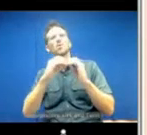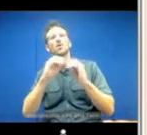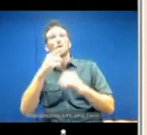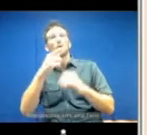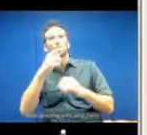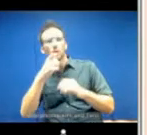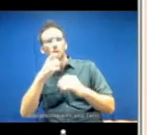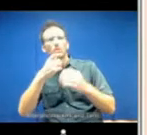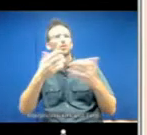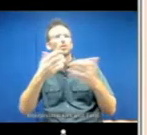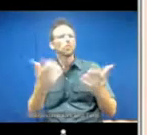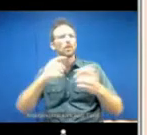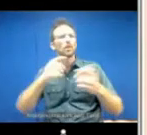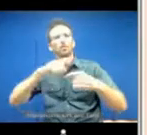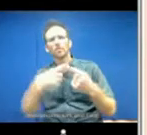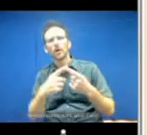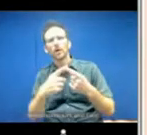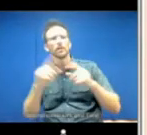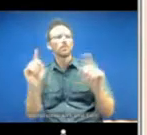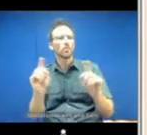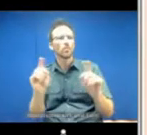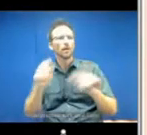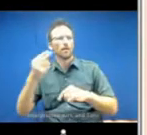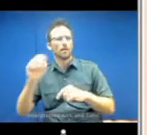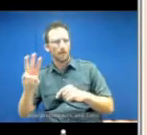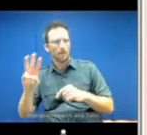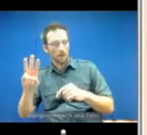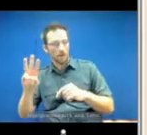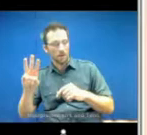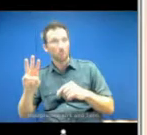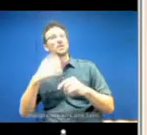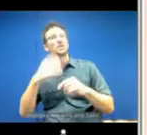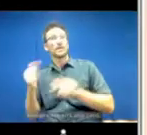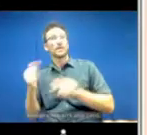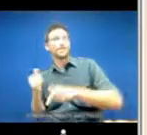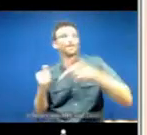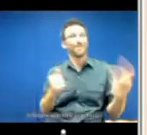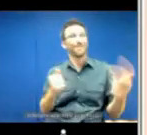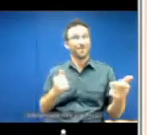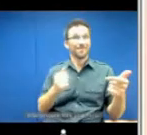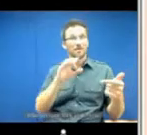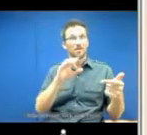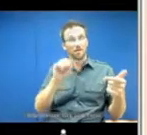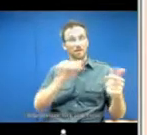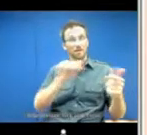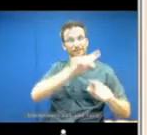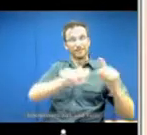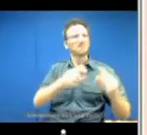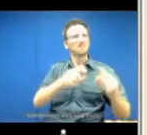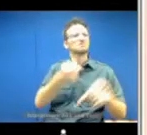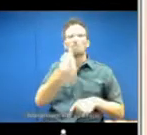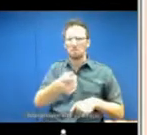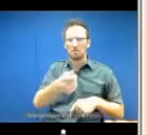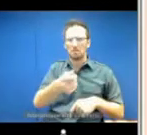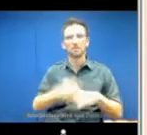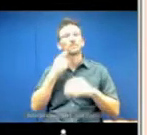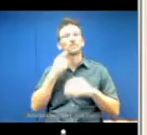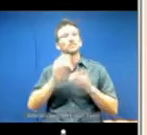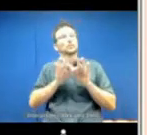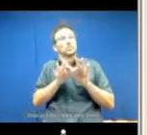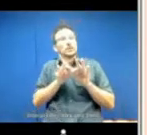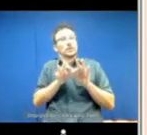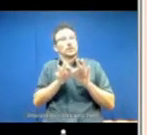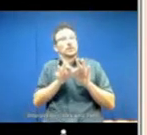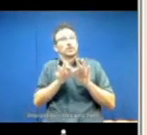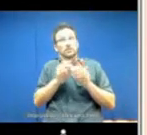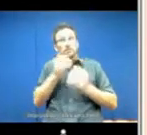little cross-examination will happen in a deposition. So from an interpretation perspective, that means on direct